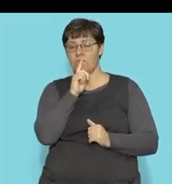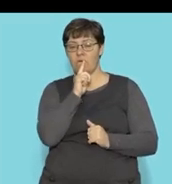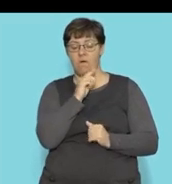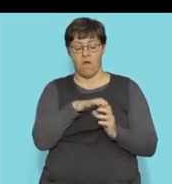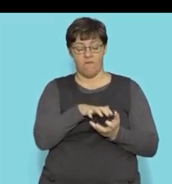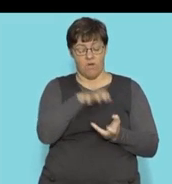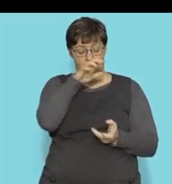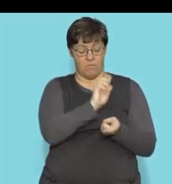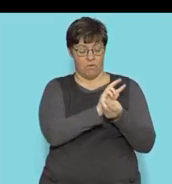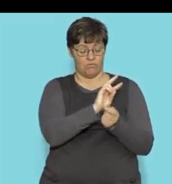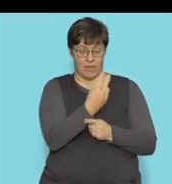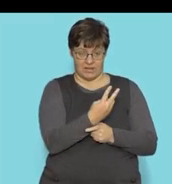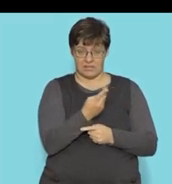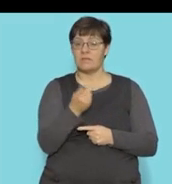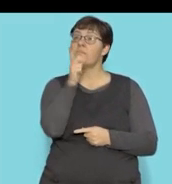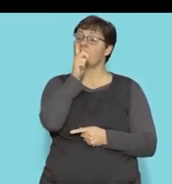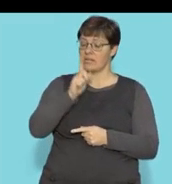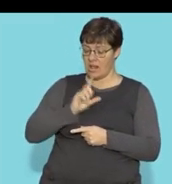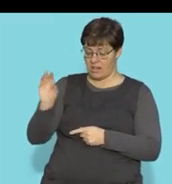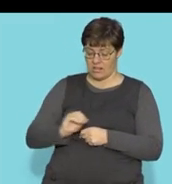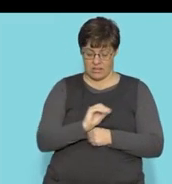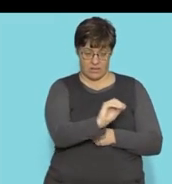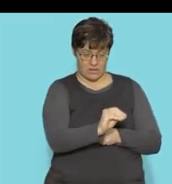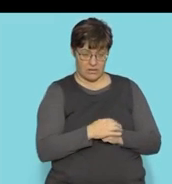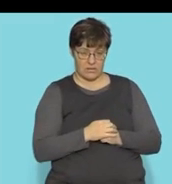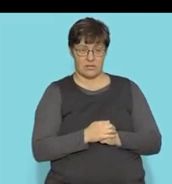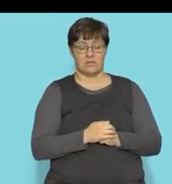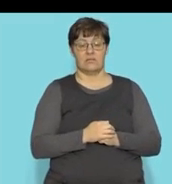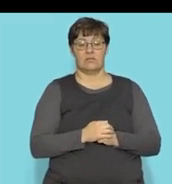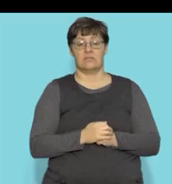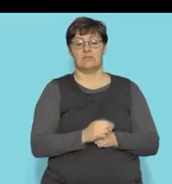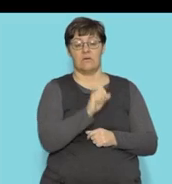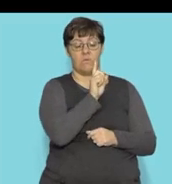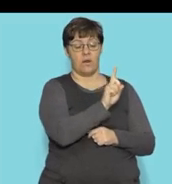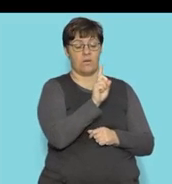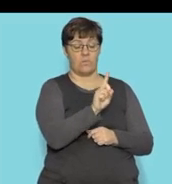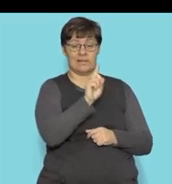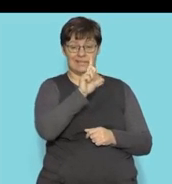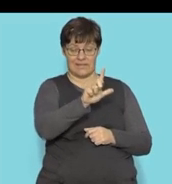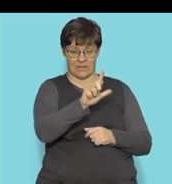going to replace the volume with what I've been told the volume is. So the volume is